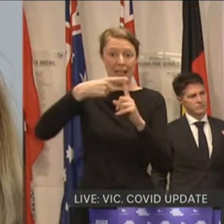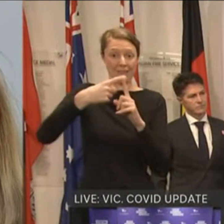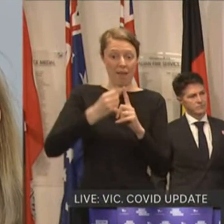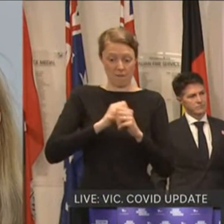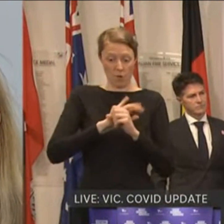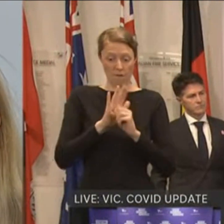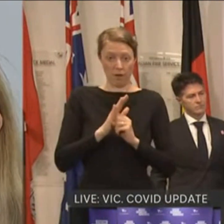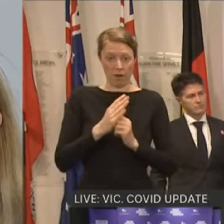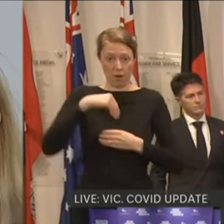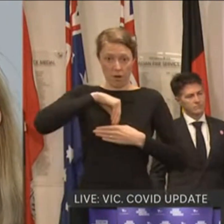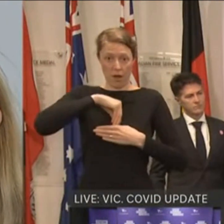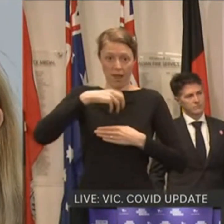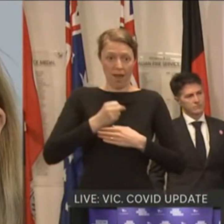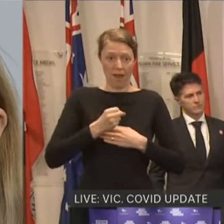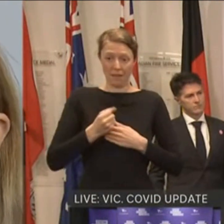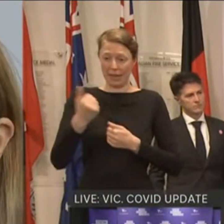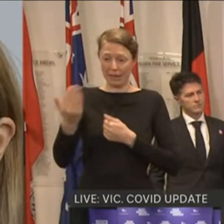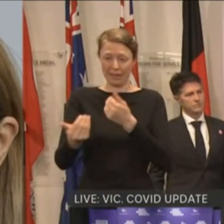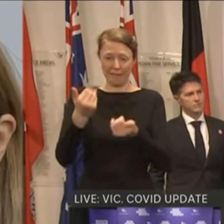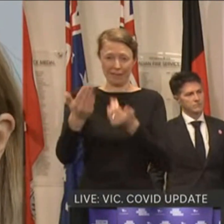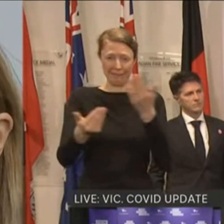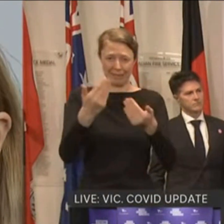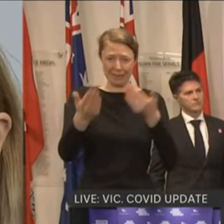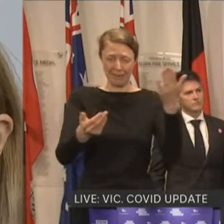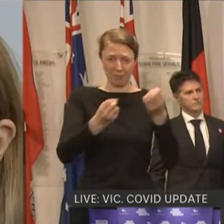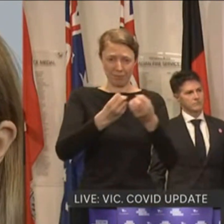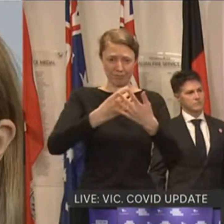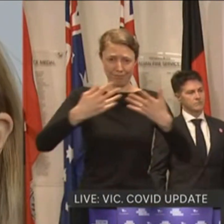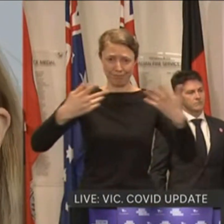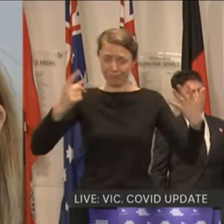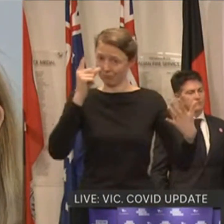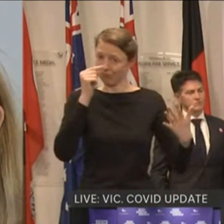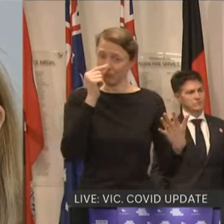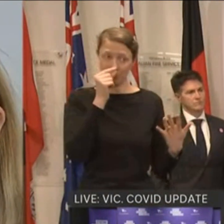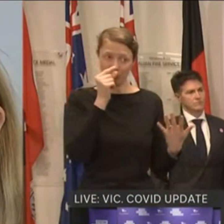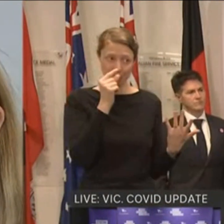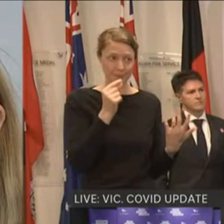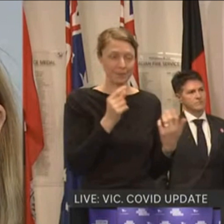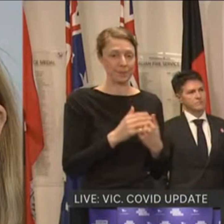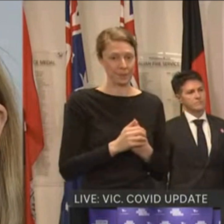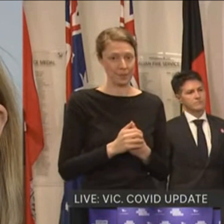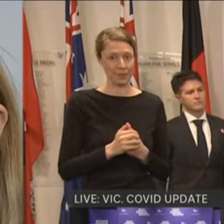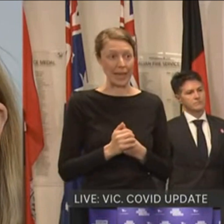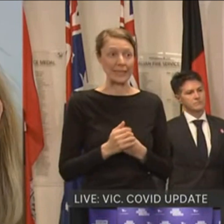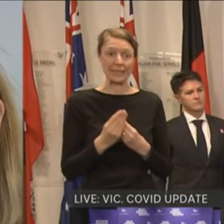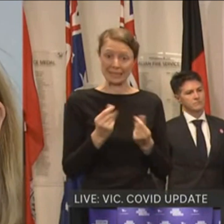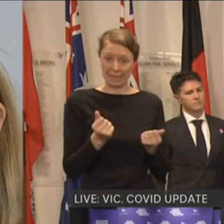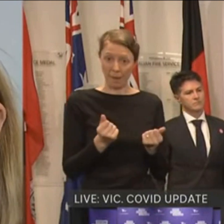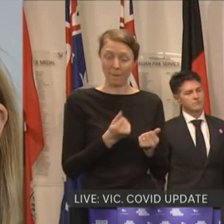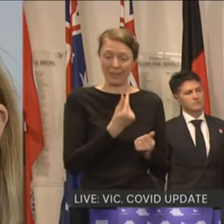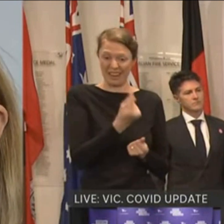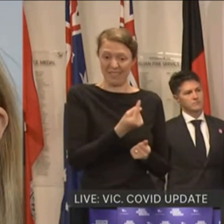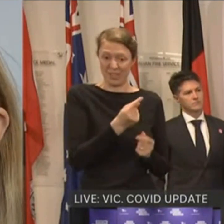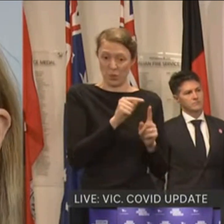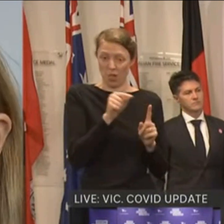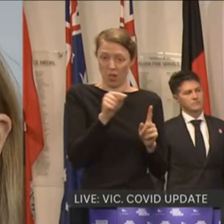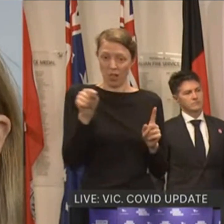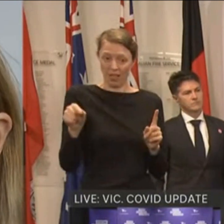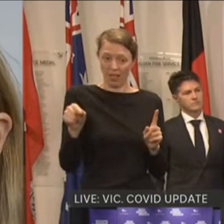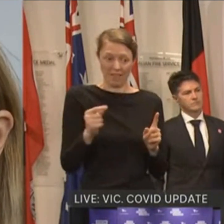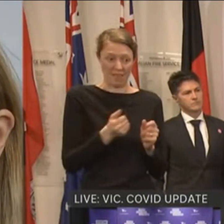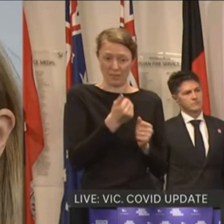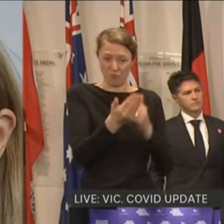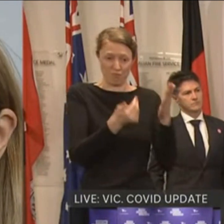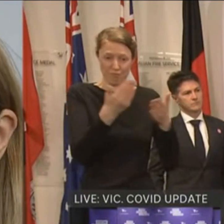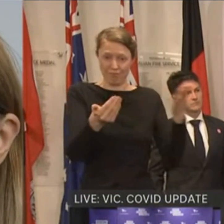environments, that good hand hygiene, not going out when you're sick, all of that plays its role. So we talk about the R